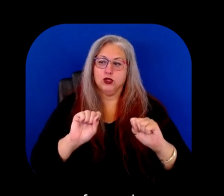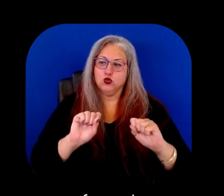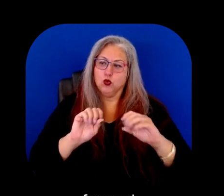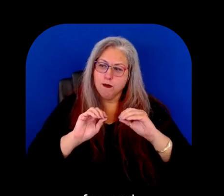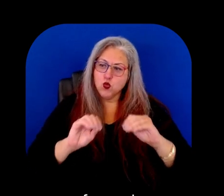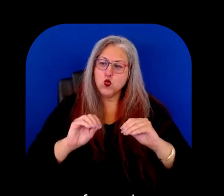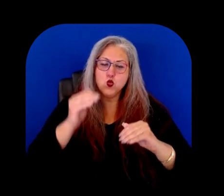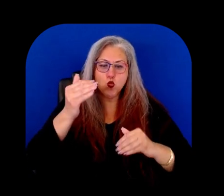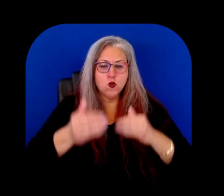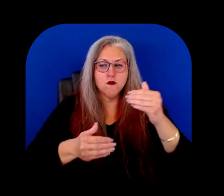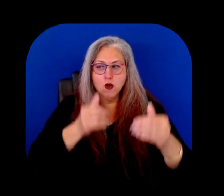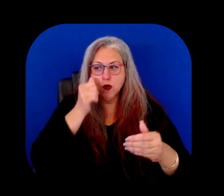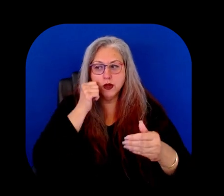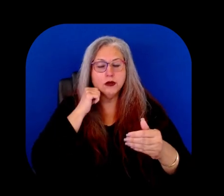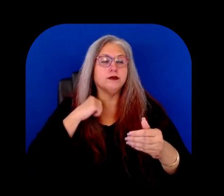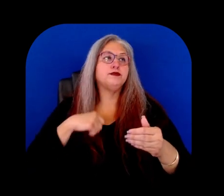move forward